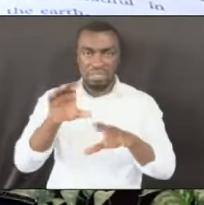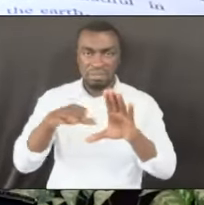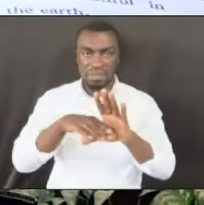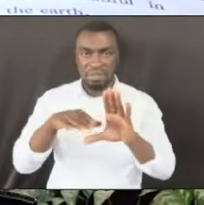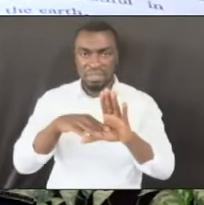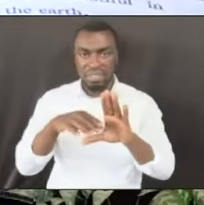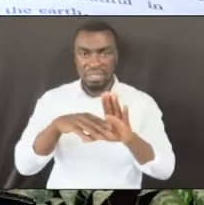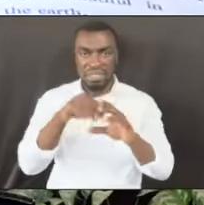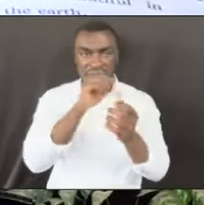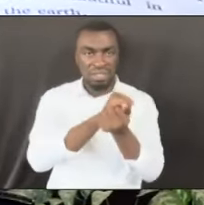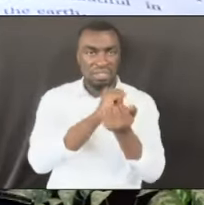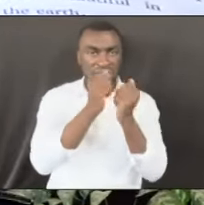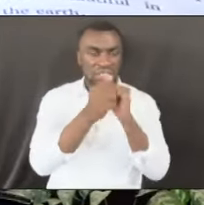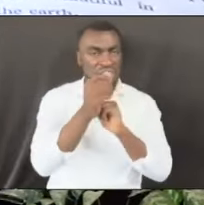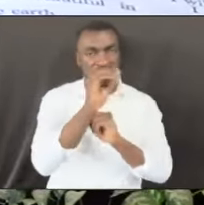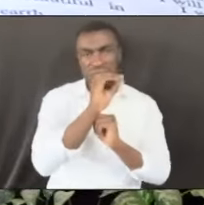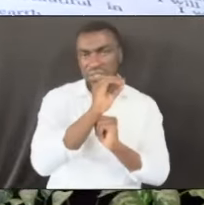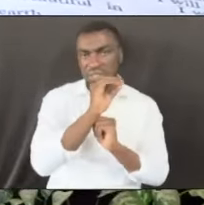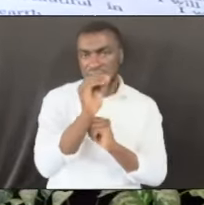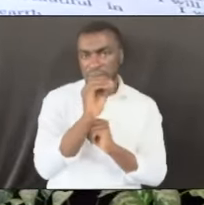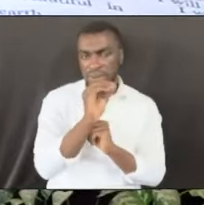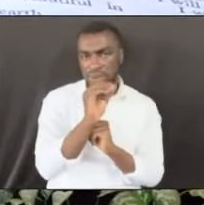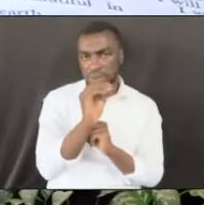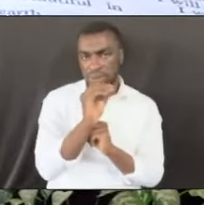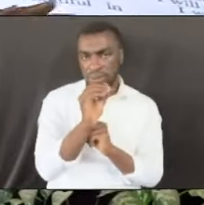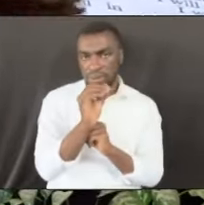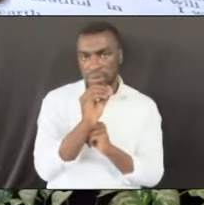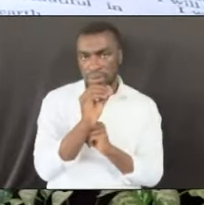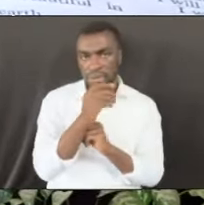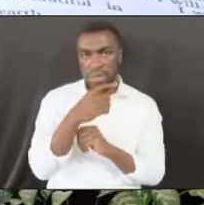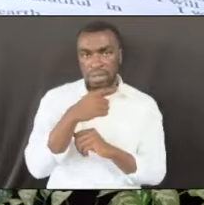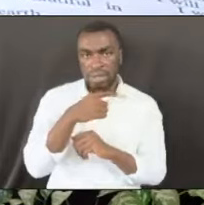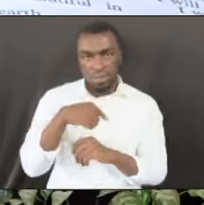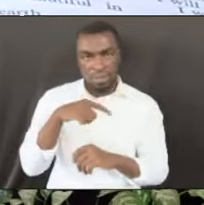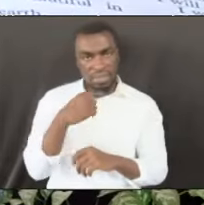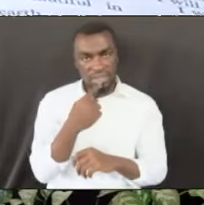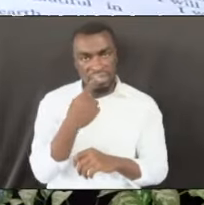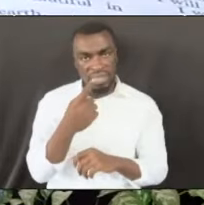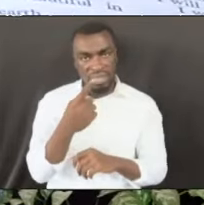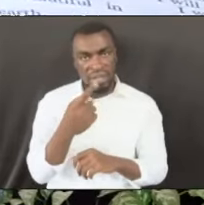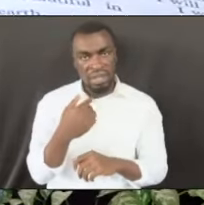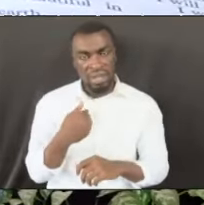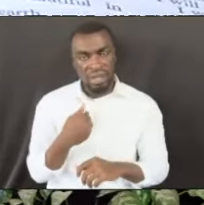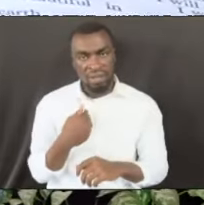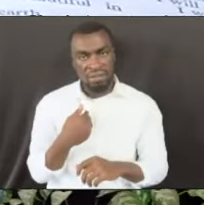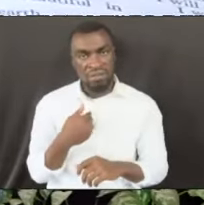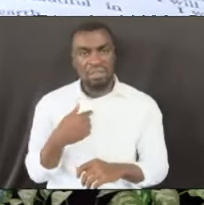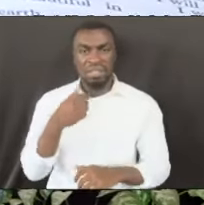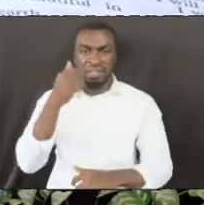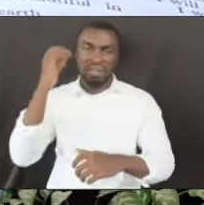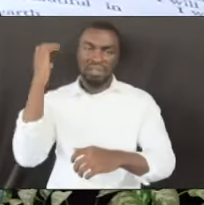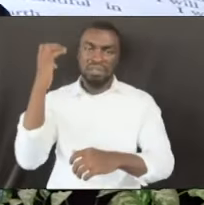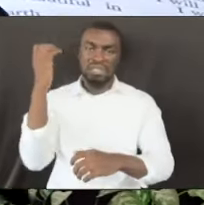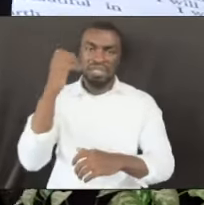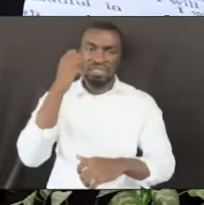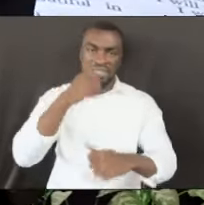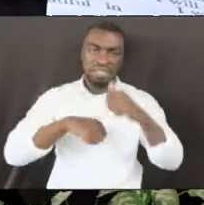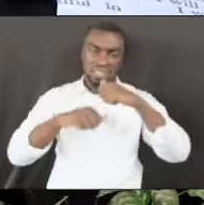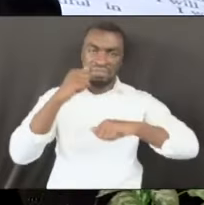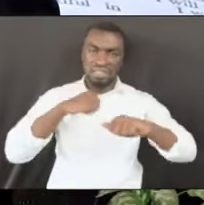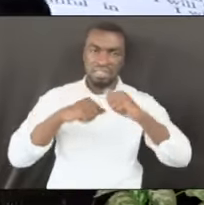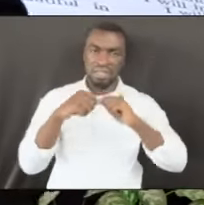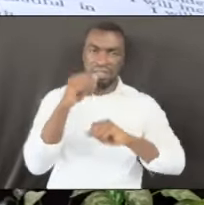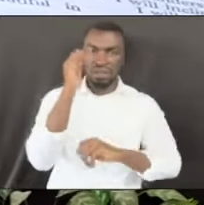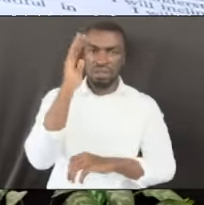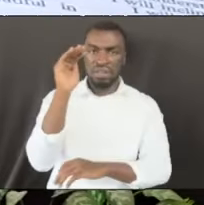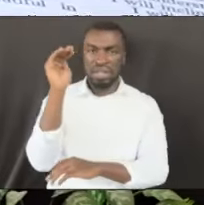converted. So in other words, what I'm saying, as we have a series of evangelistic activities, God is asking us,